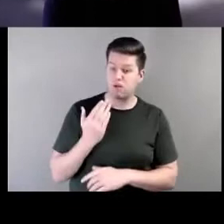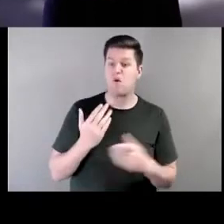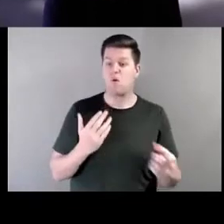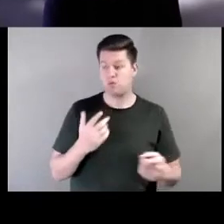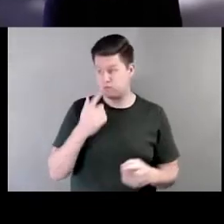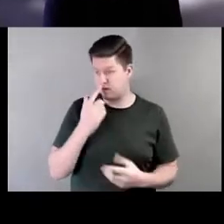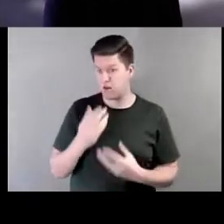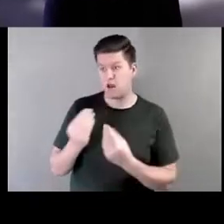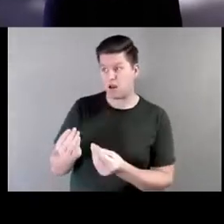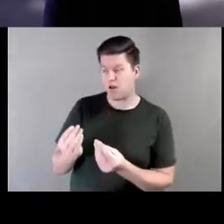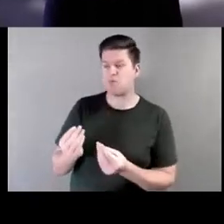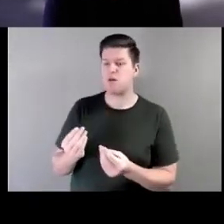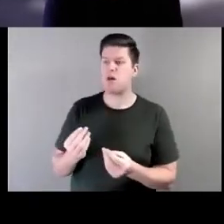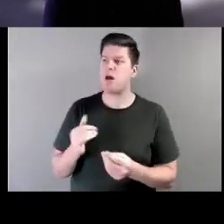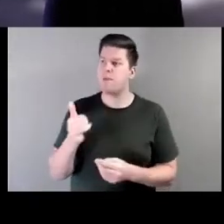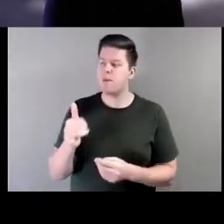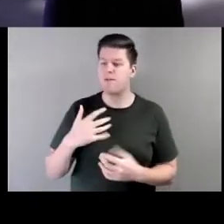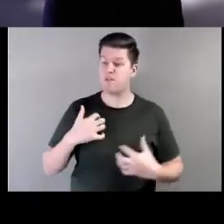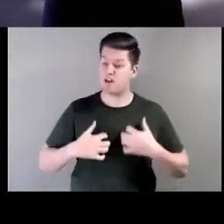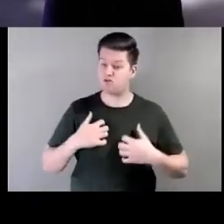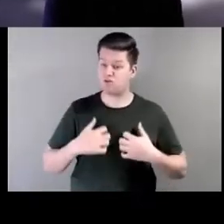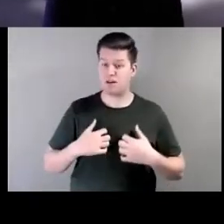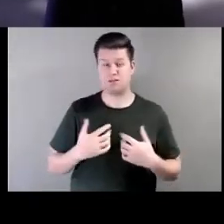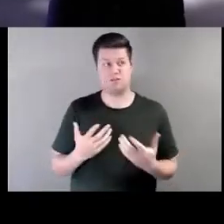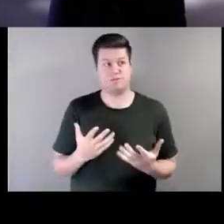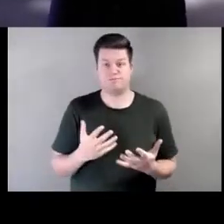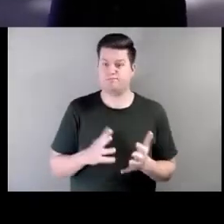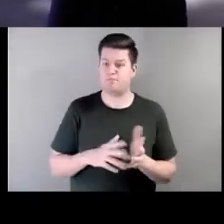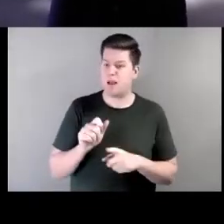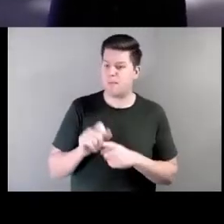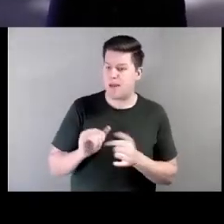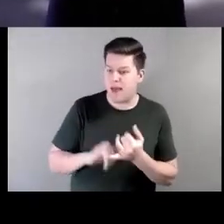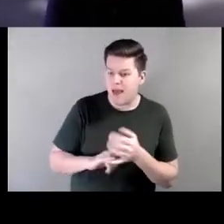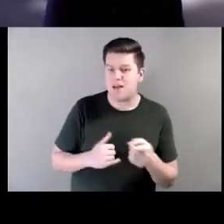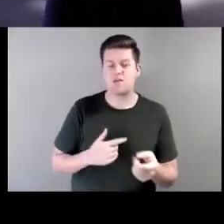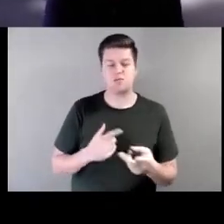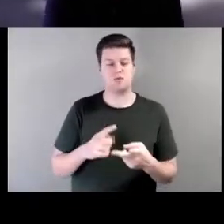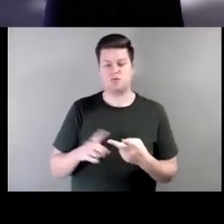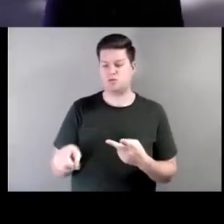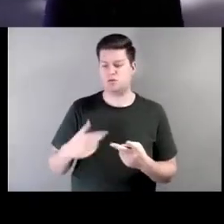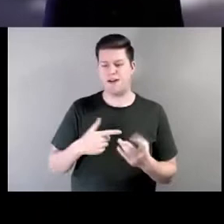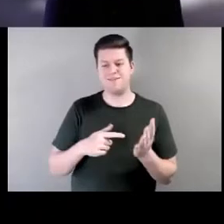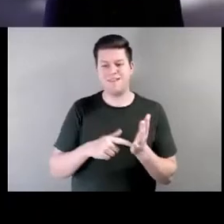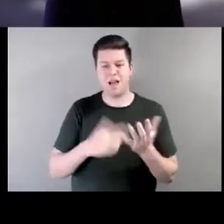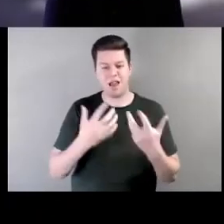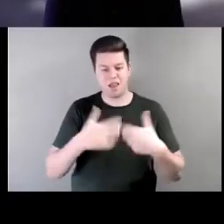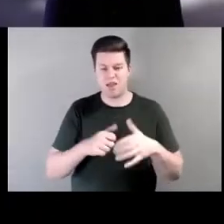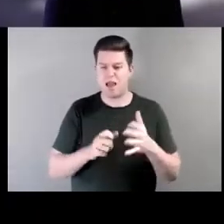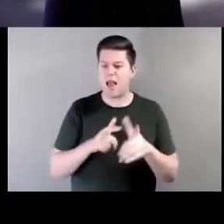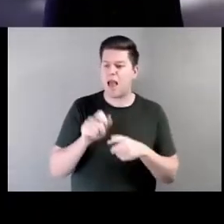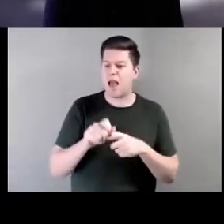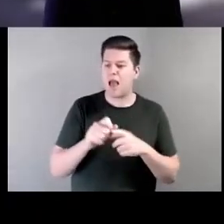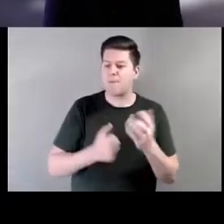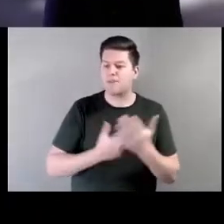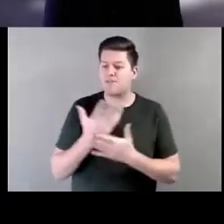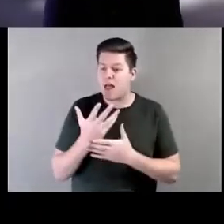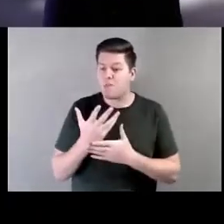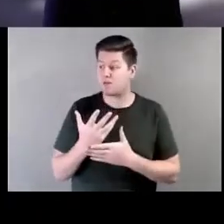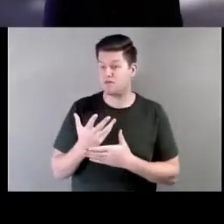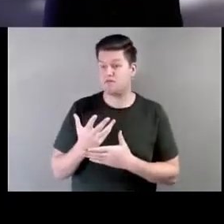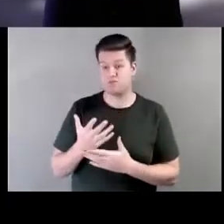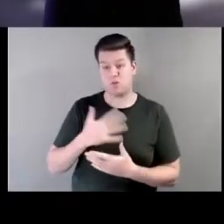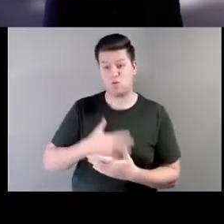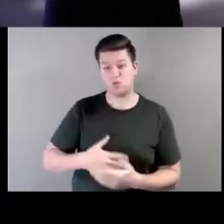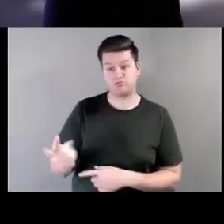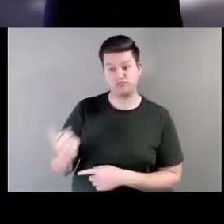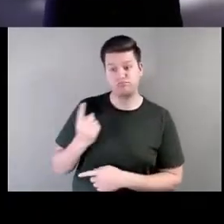point of view and a technical point of view. So if anybody is interested in being part of that as we move through the testing